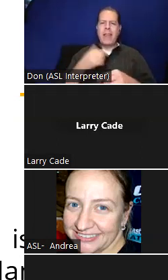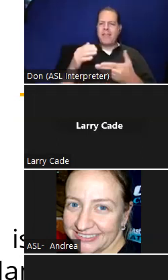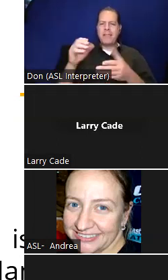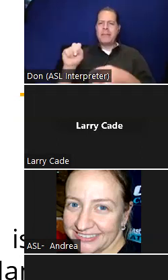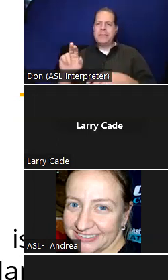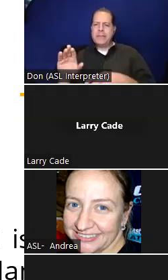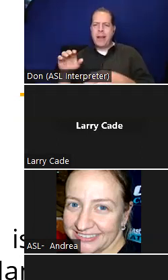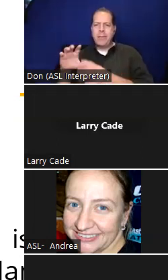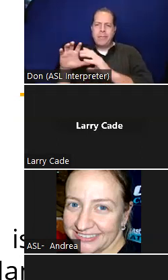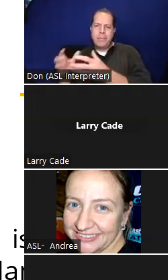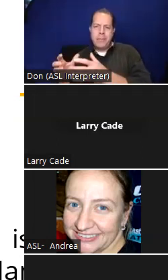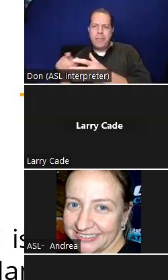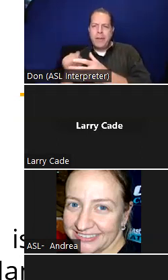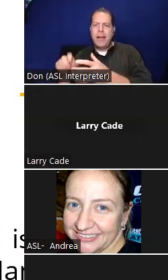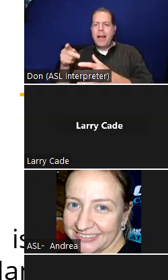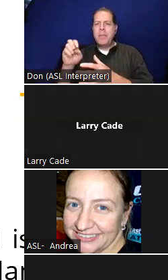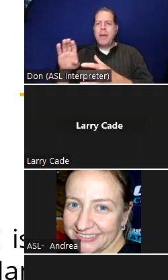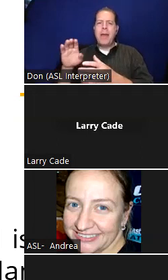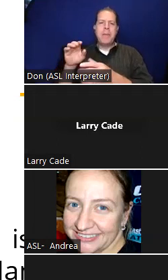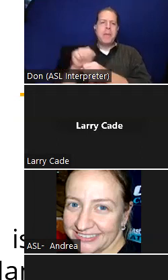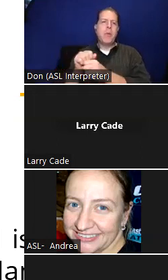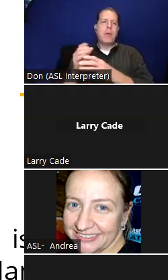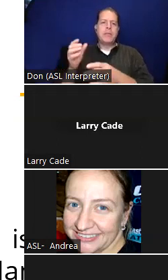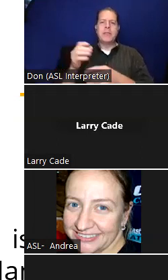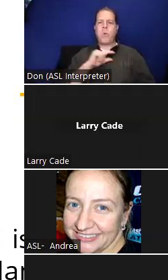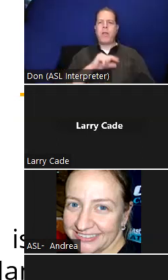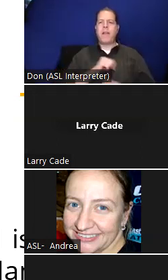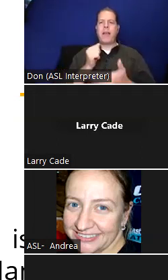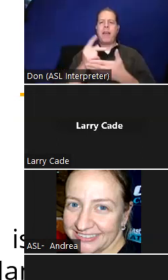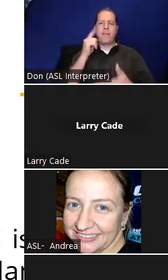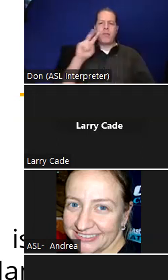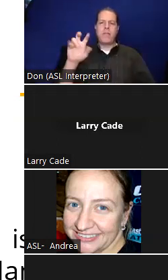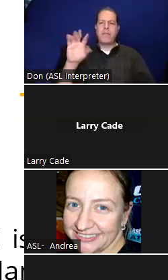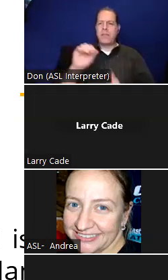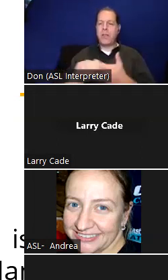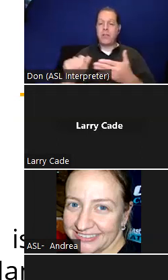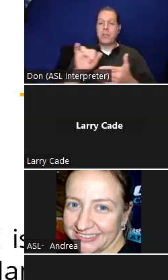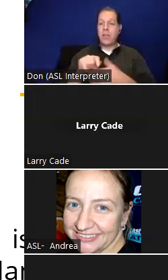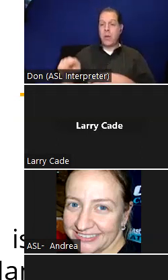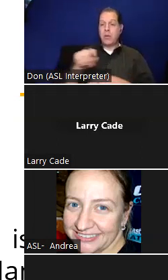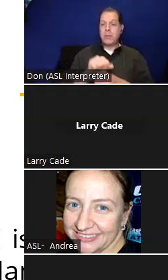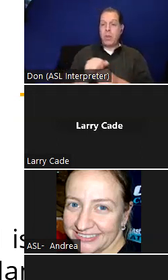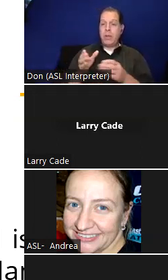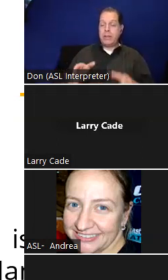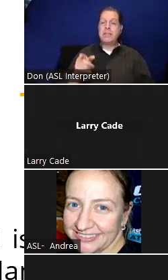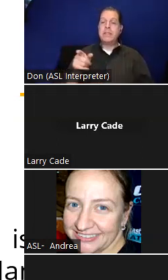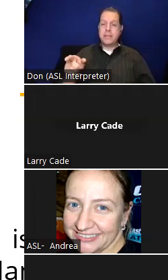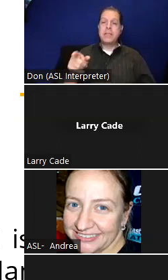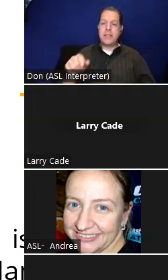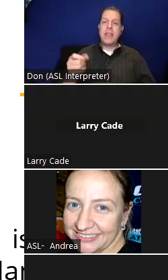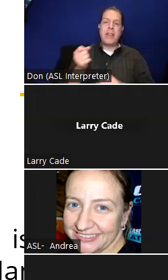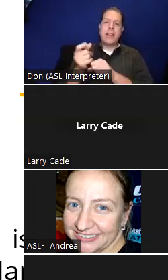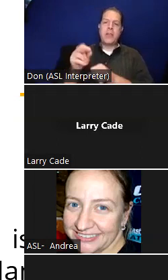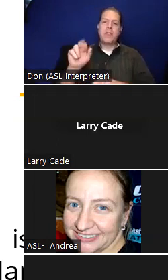PEBB employees who qualify for this $250. And those employees, their annual rate